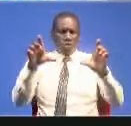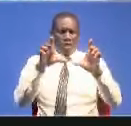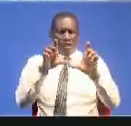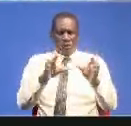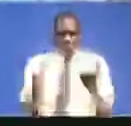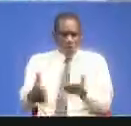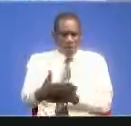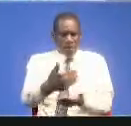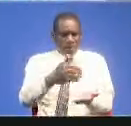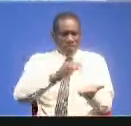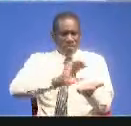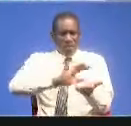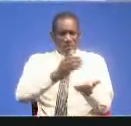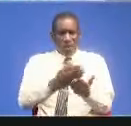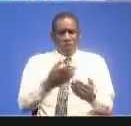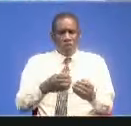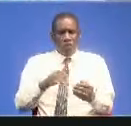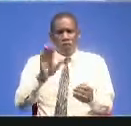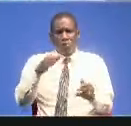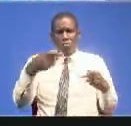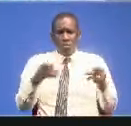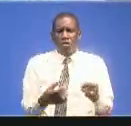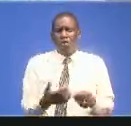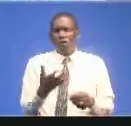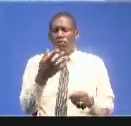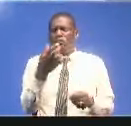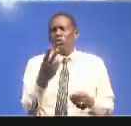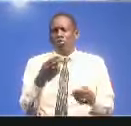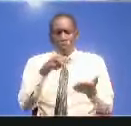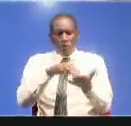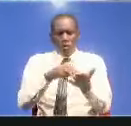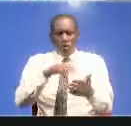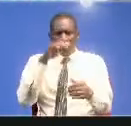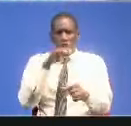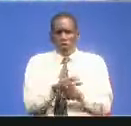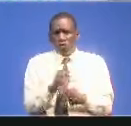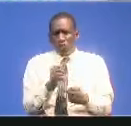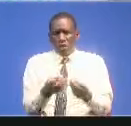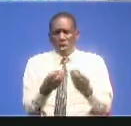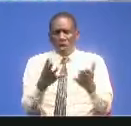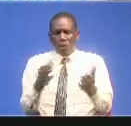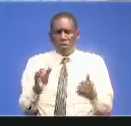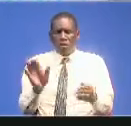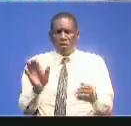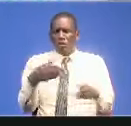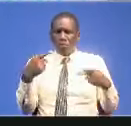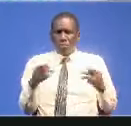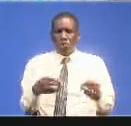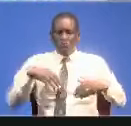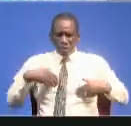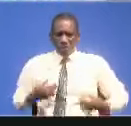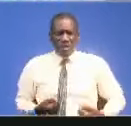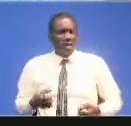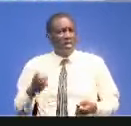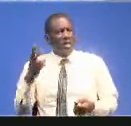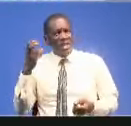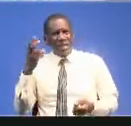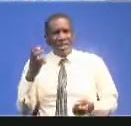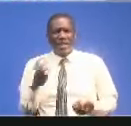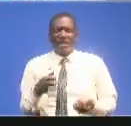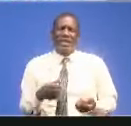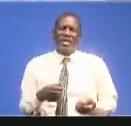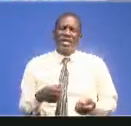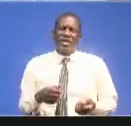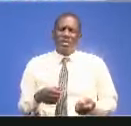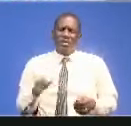collect. Seriously, 52 million is a lot of money. How many artists? We are tired of hearing artists getting 11